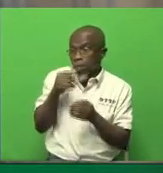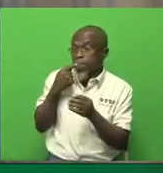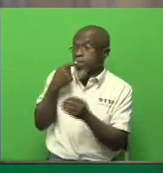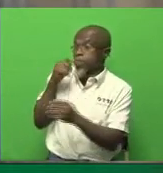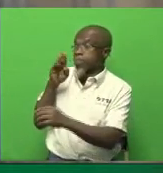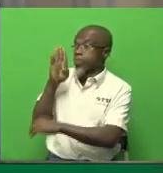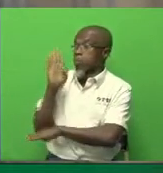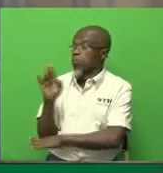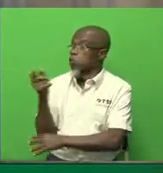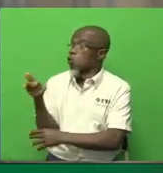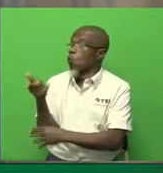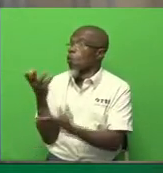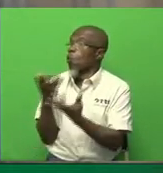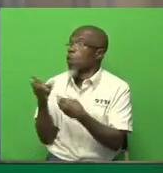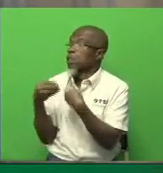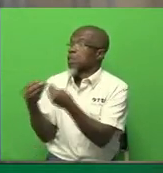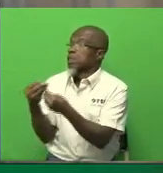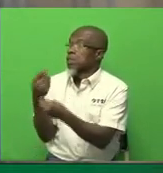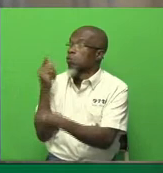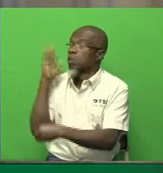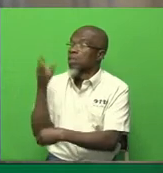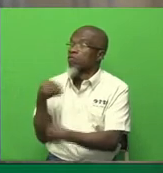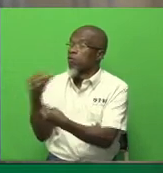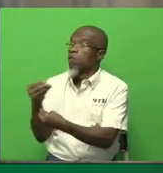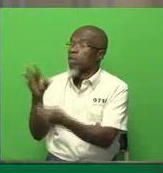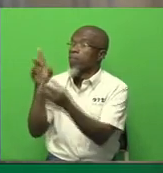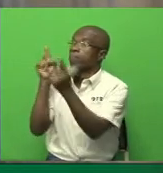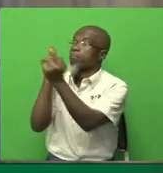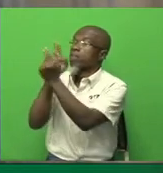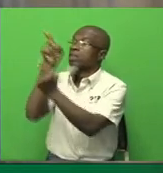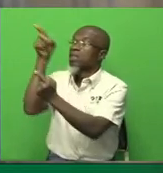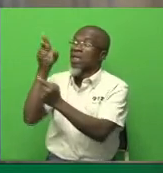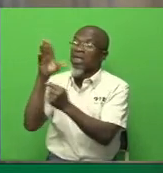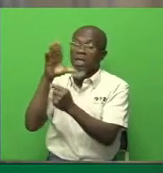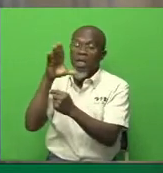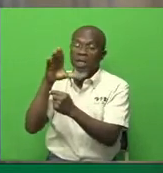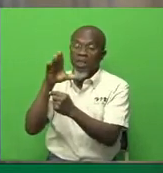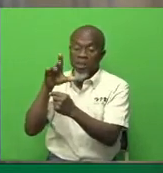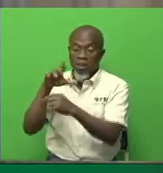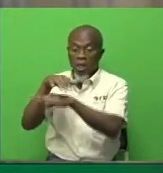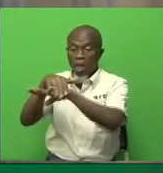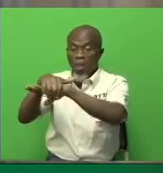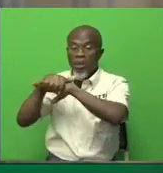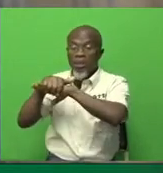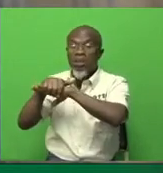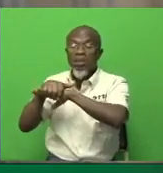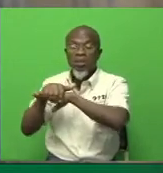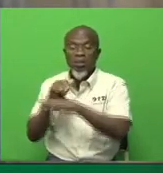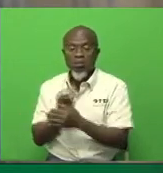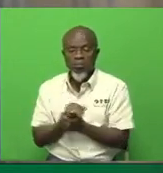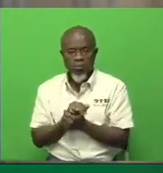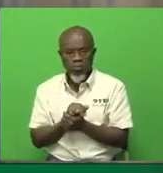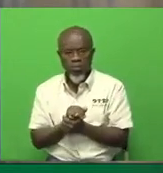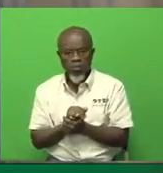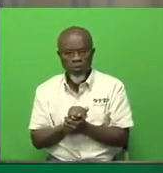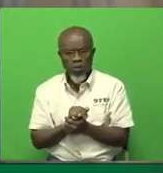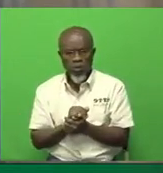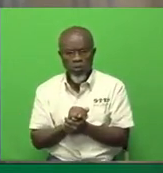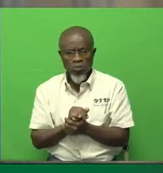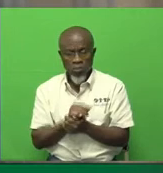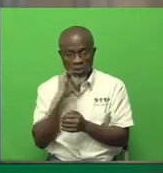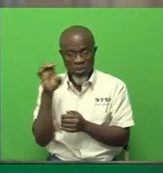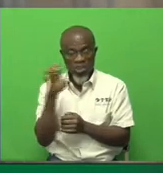BP leadership in London what were the concessions the opposition has also noted that the recent European tour